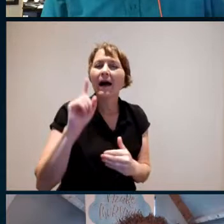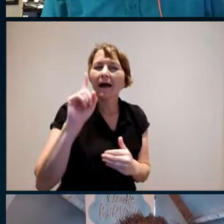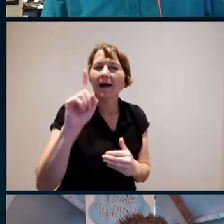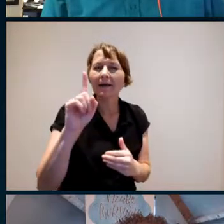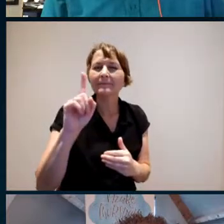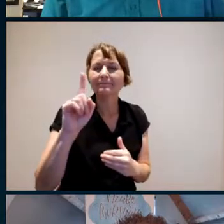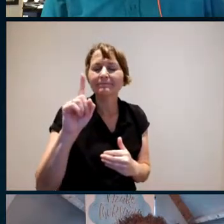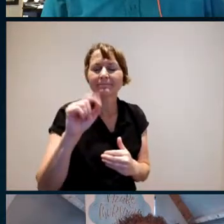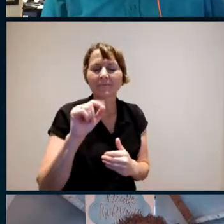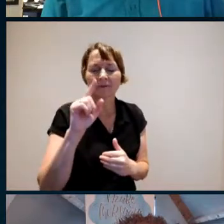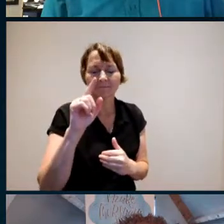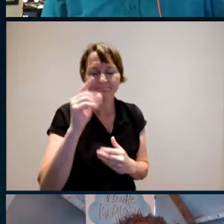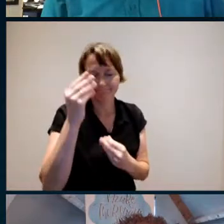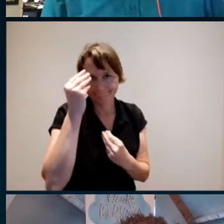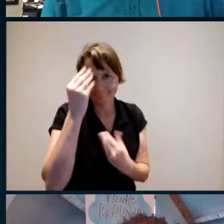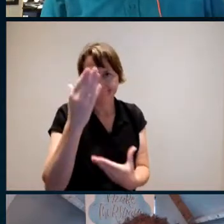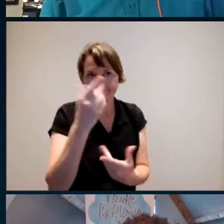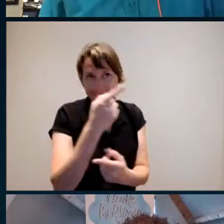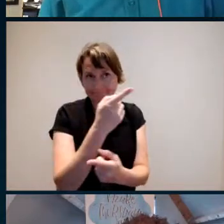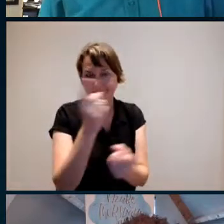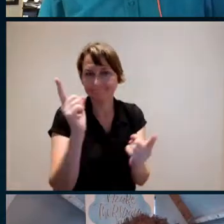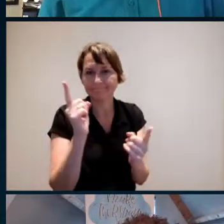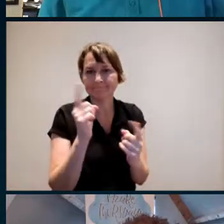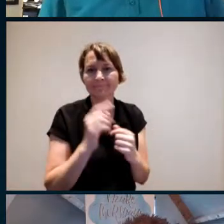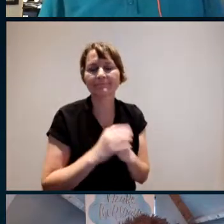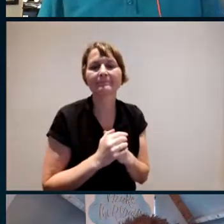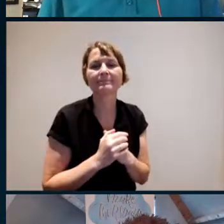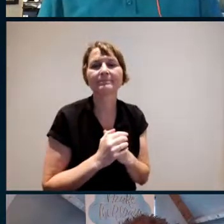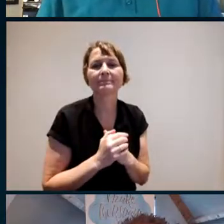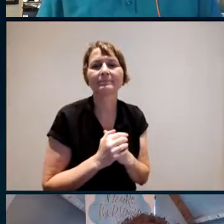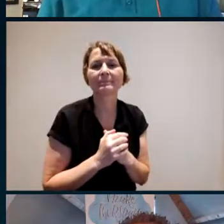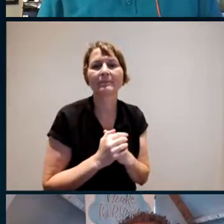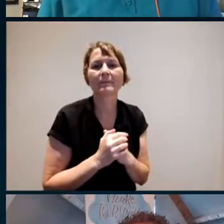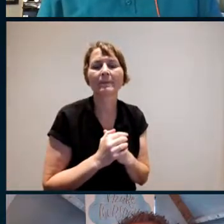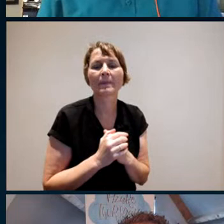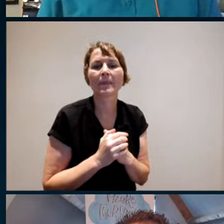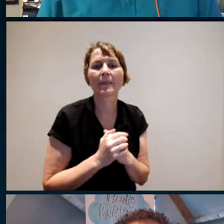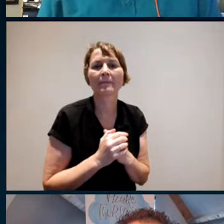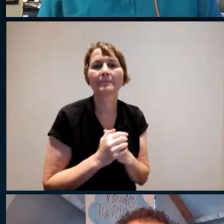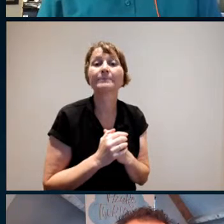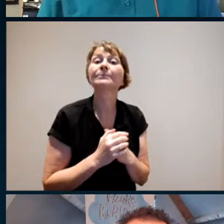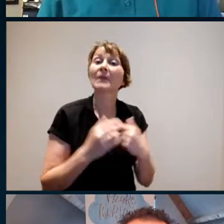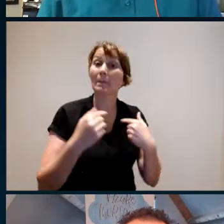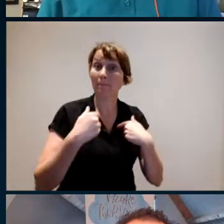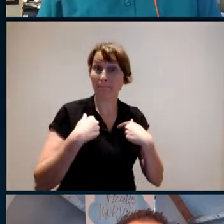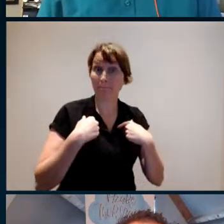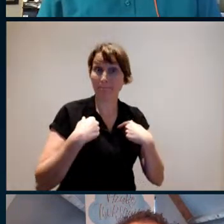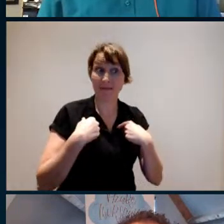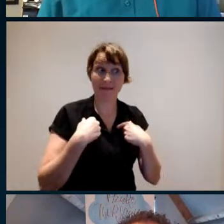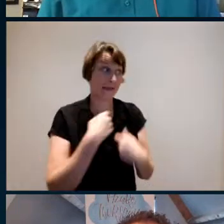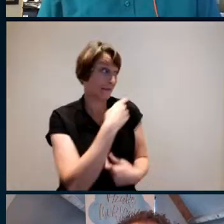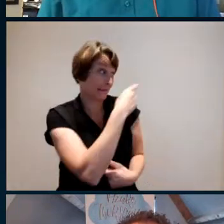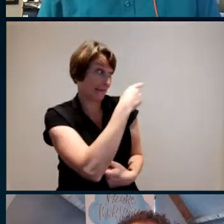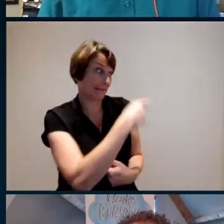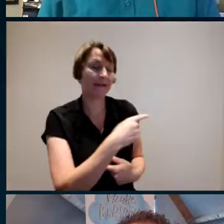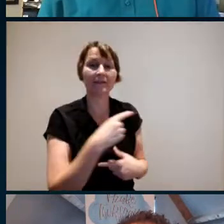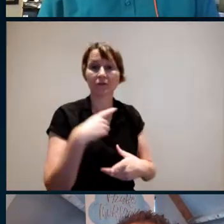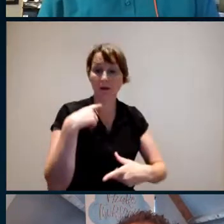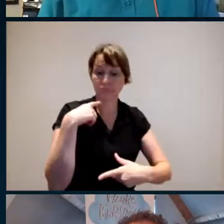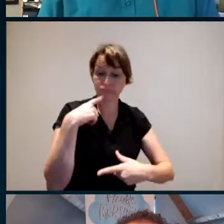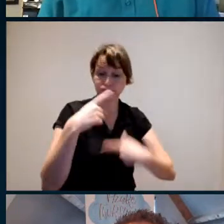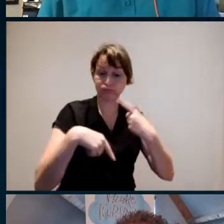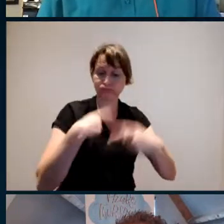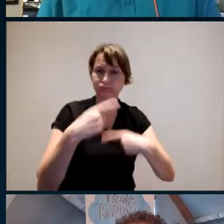to is if it's running, it's not running. When I have this thing running, there's it's thing here where it says, tell us what